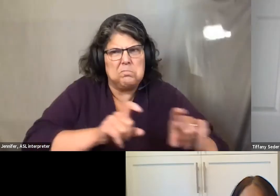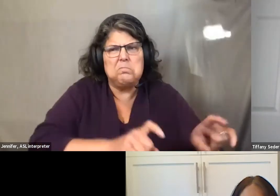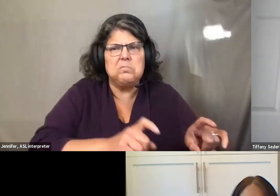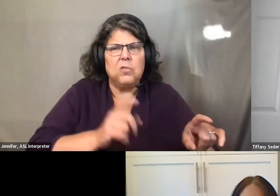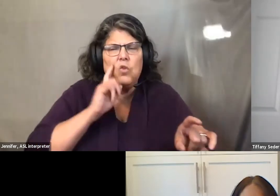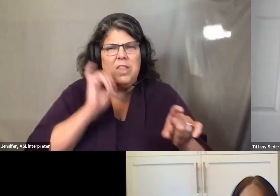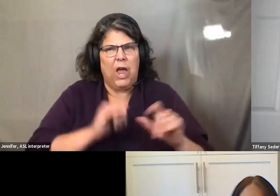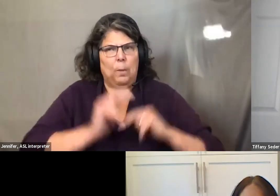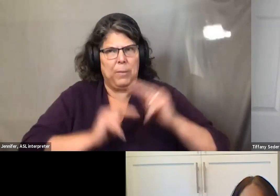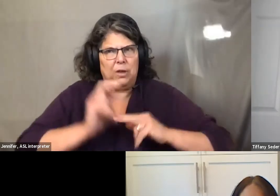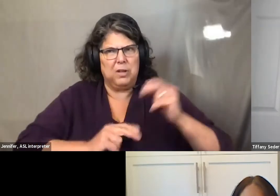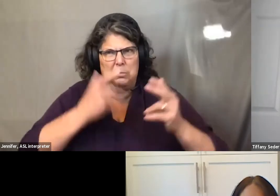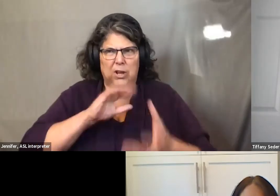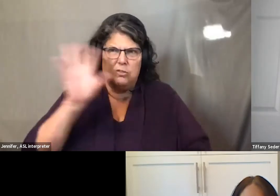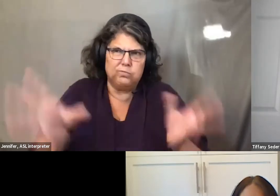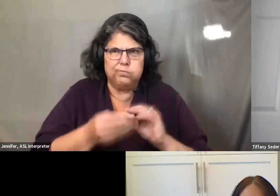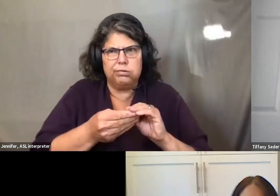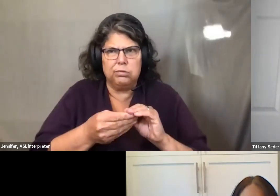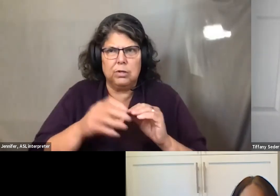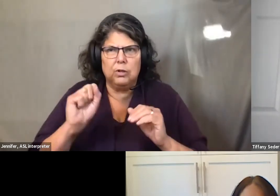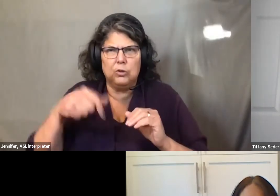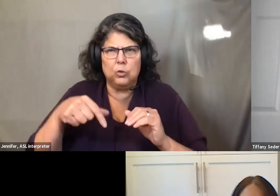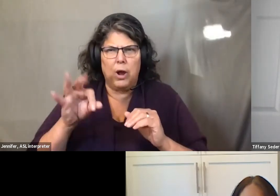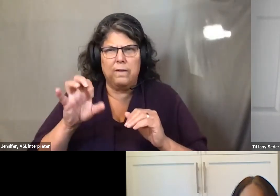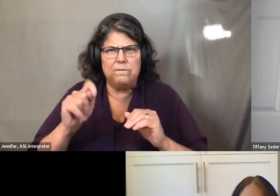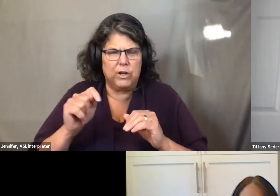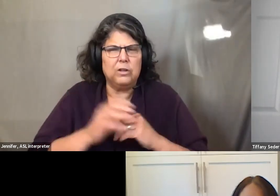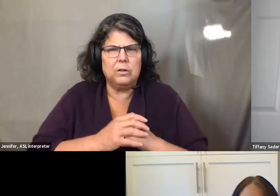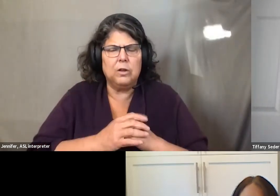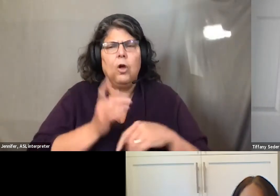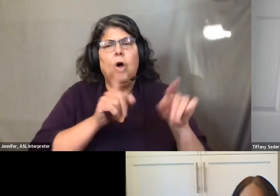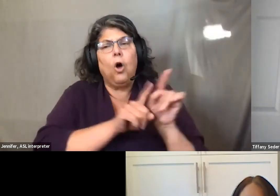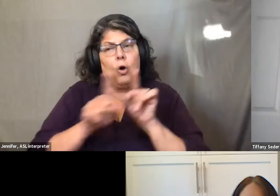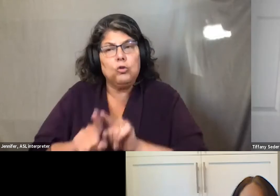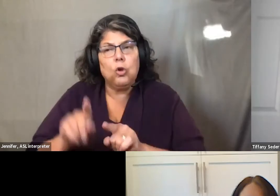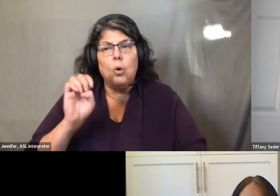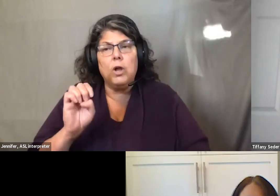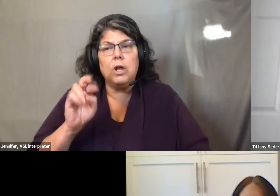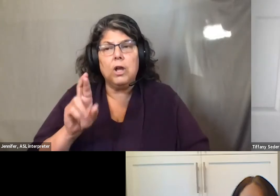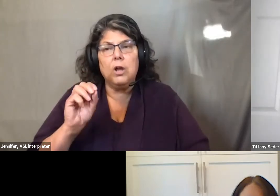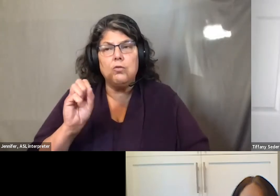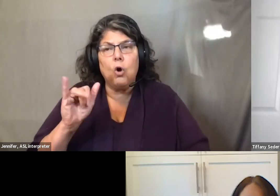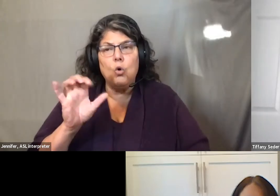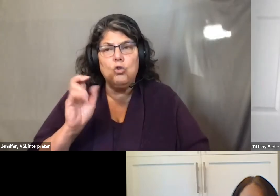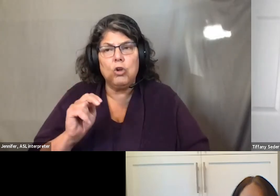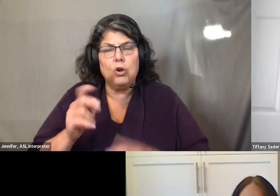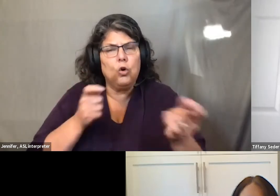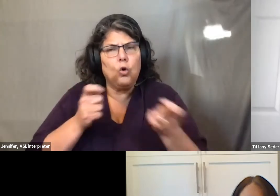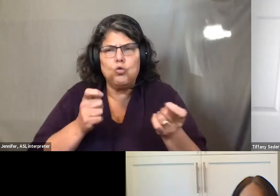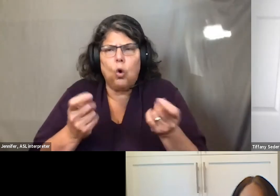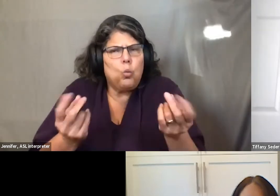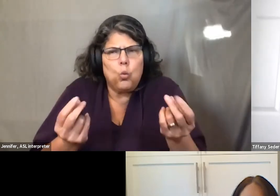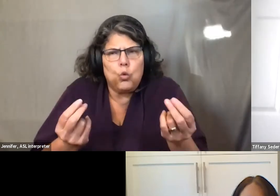building. Also erosion control measures and the staging area, but that would be the most common place